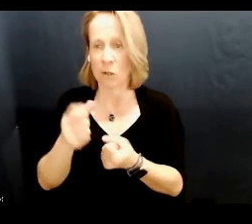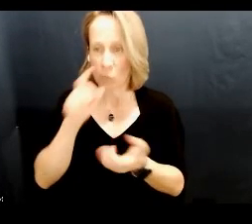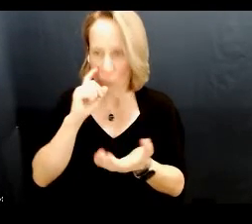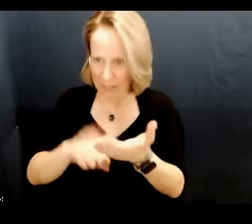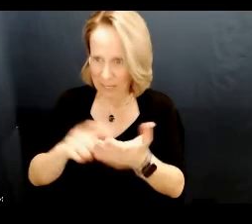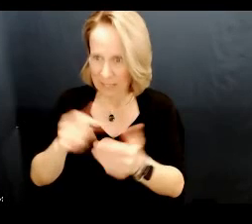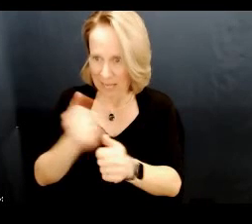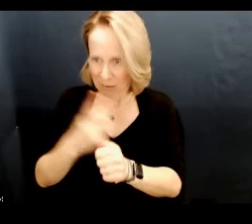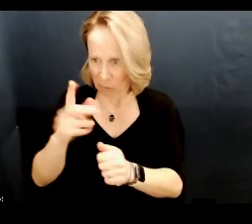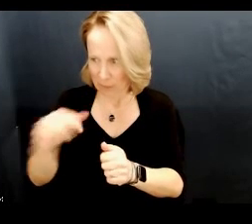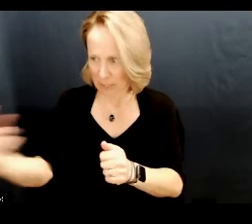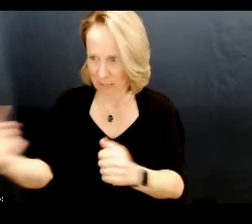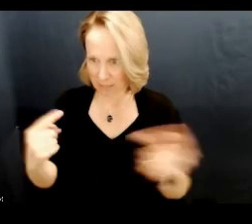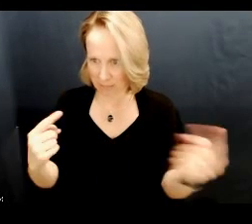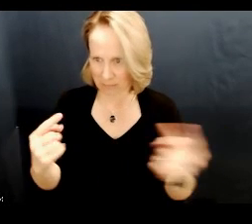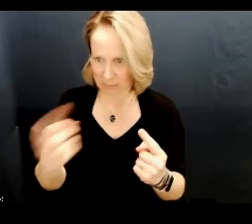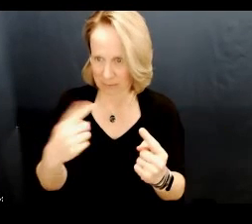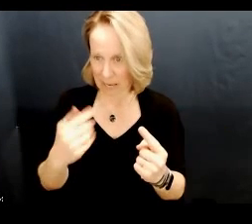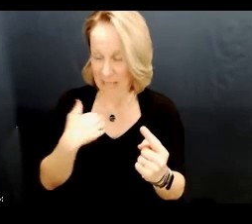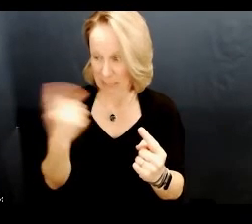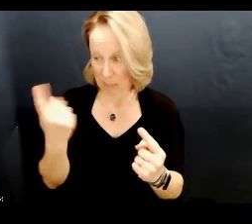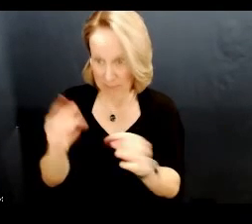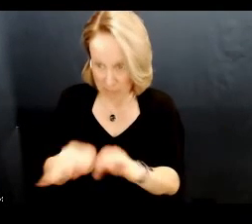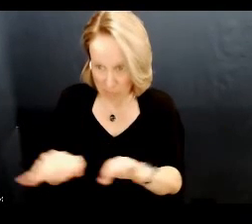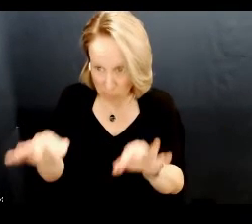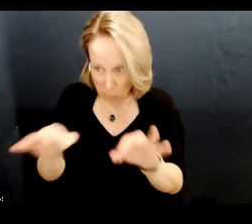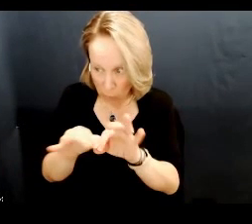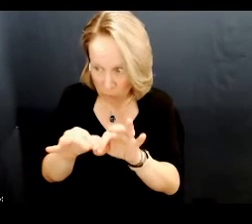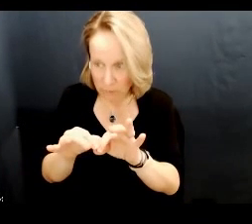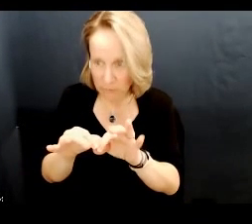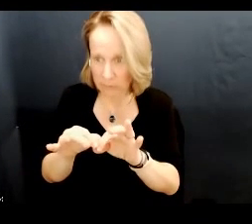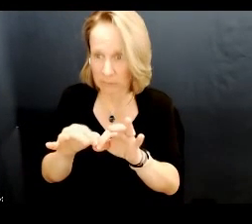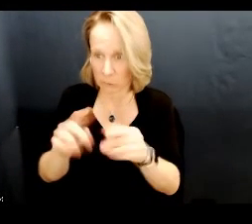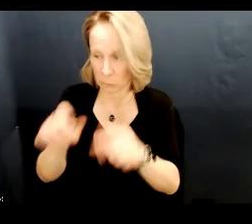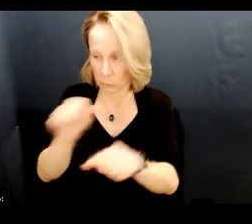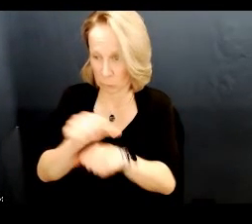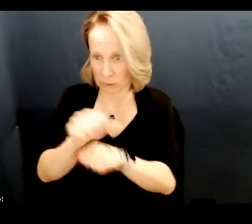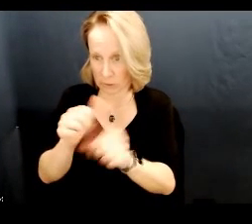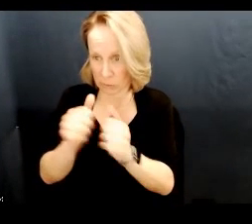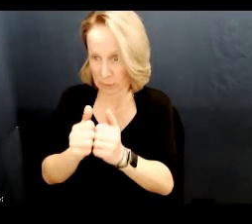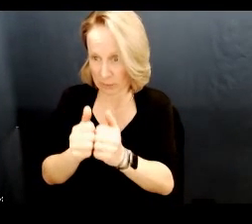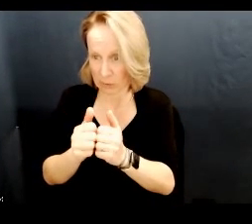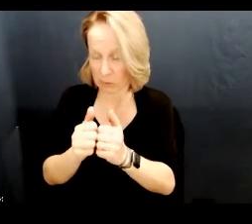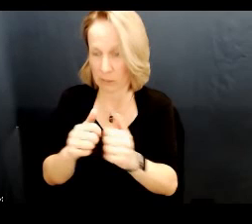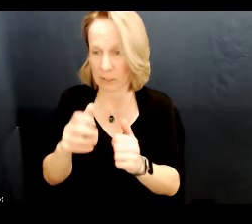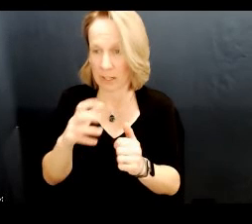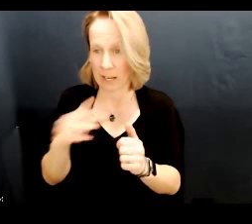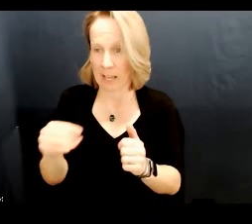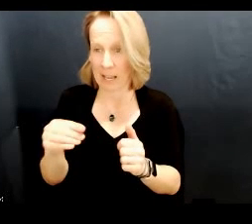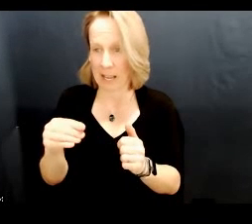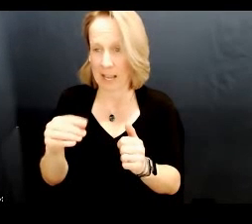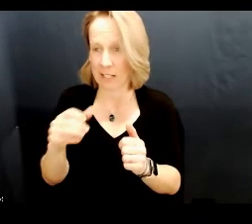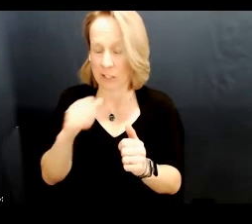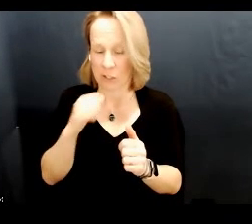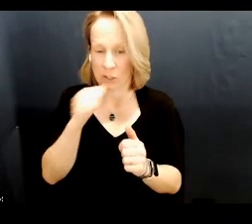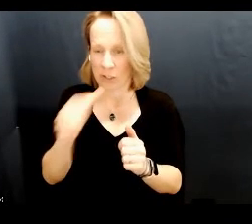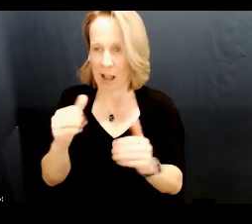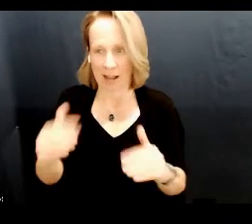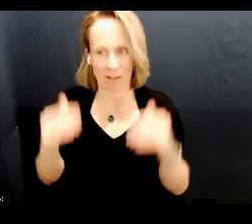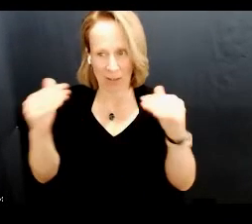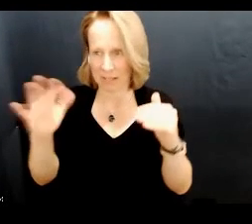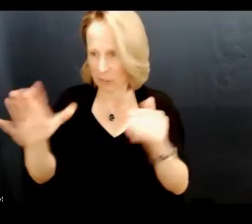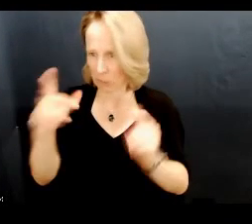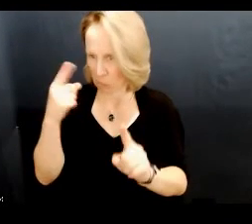something important to bring, and that you aren't always going to be advancing your goals by sharing survivors' personal information.